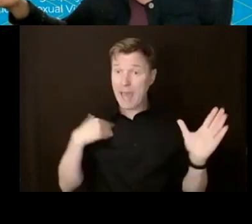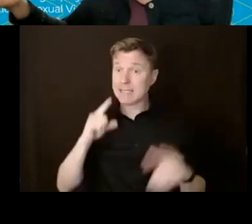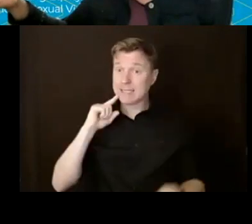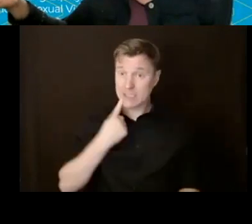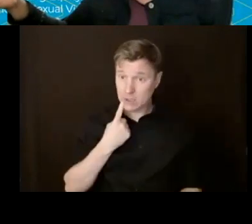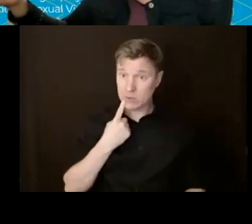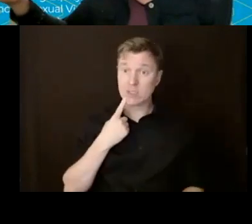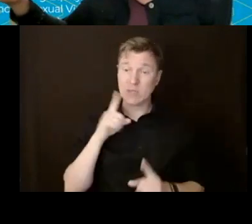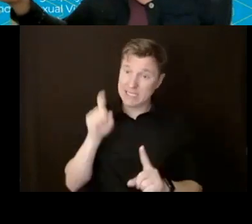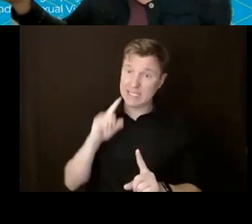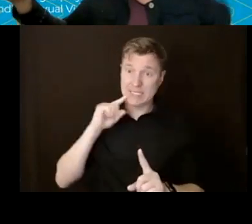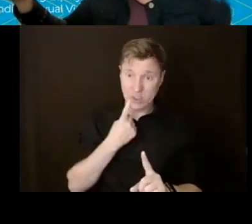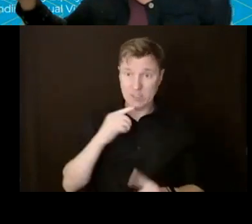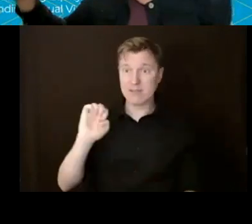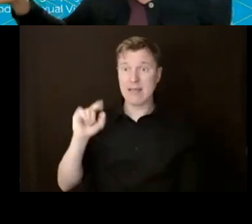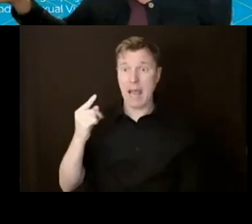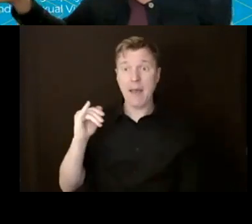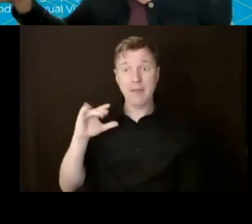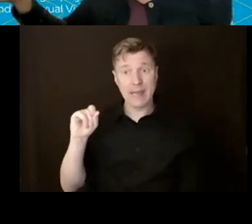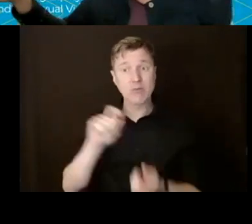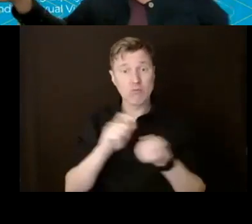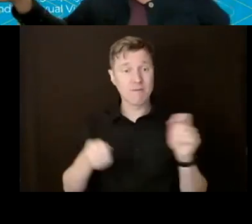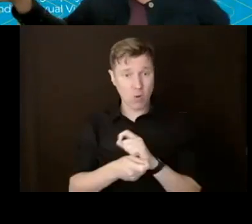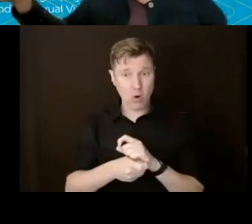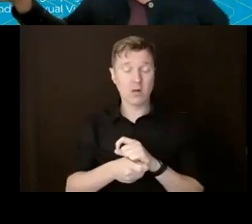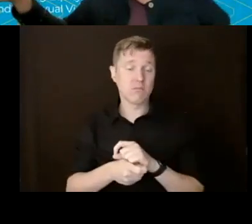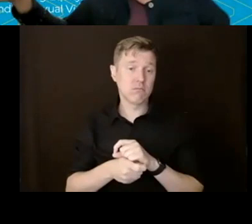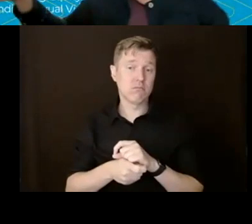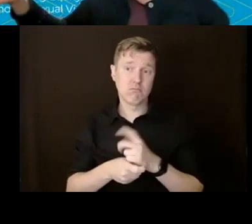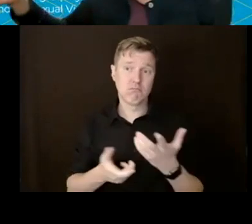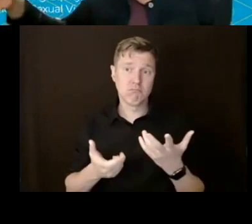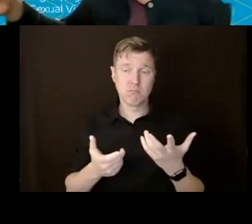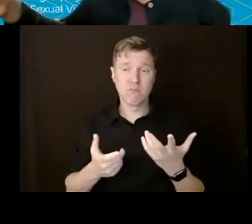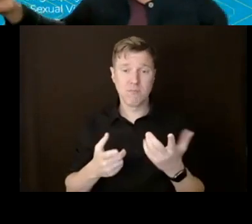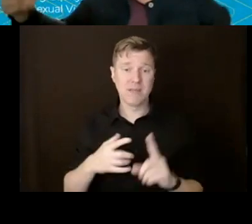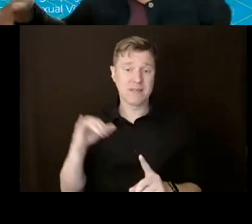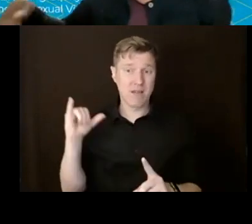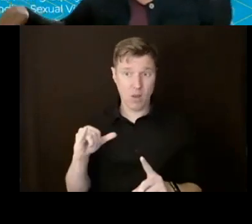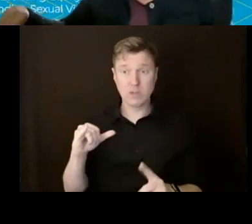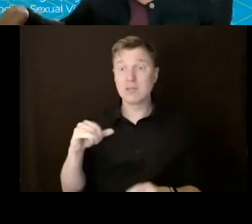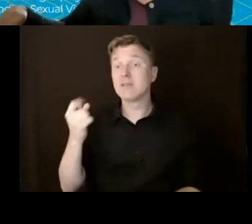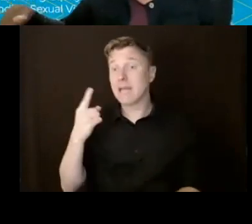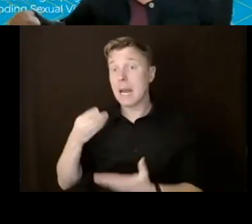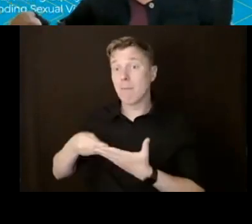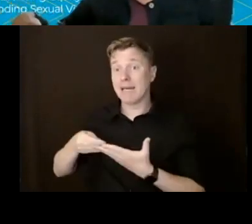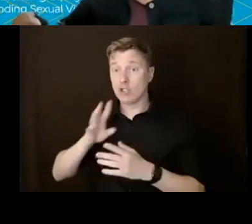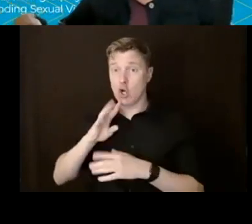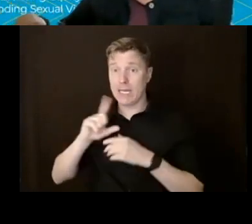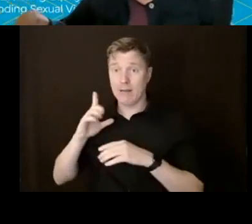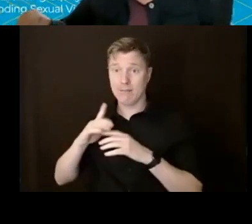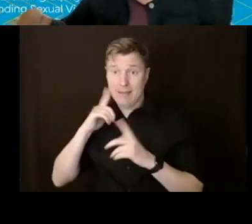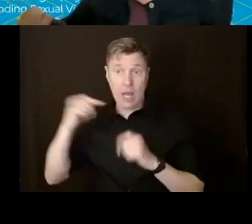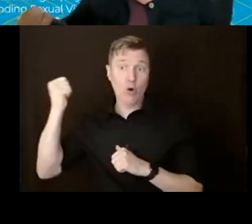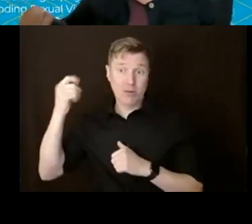ever going to be able to carry out the voice of the people through ballot initiatives, because right now money is talking louder and it's winning.